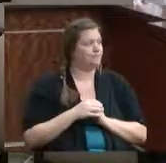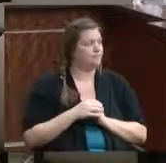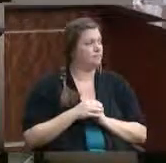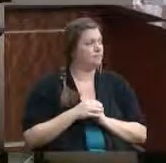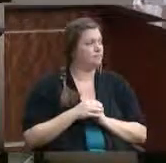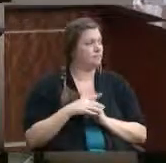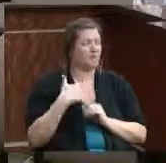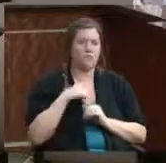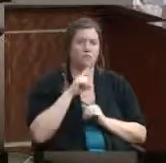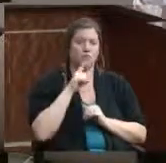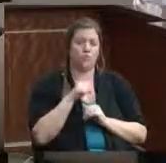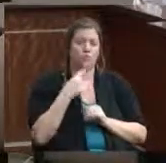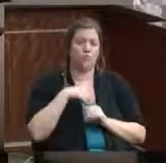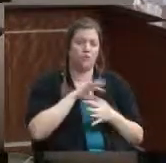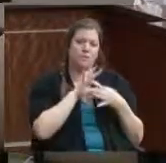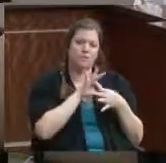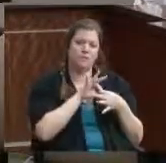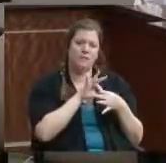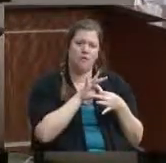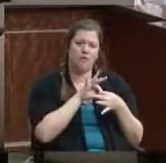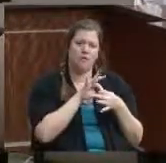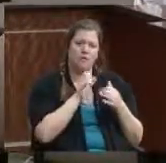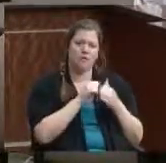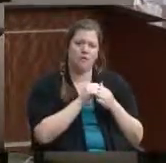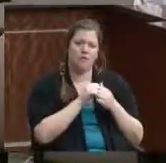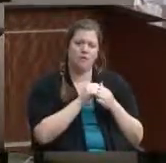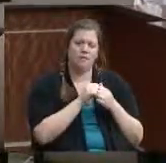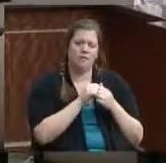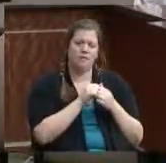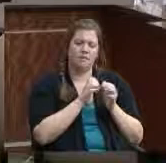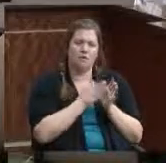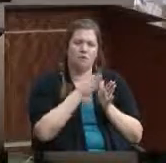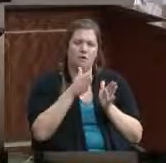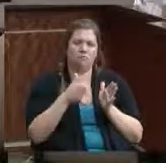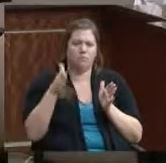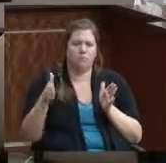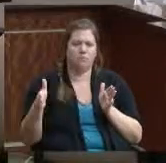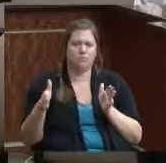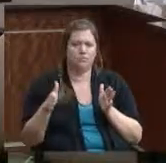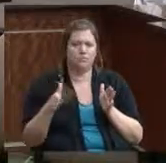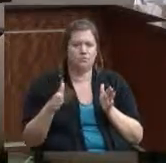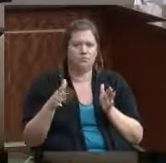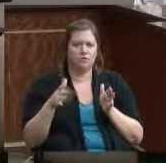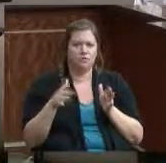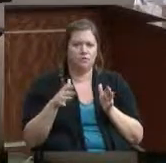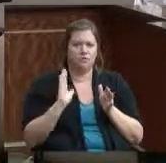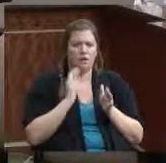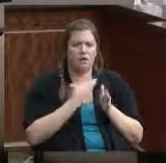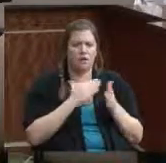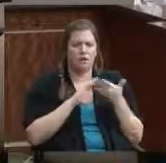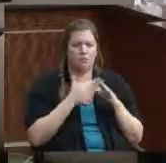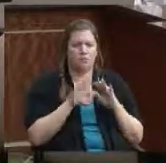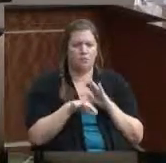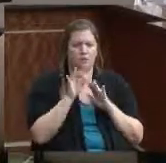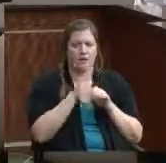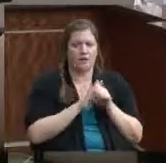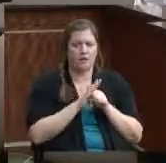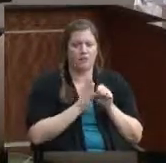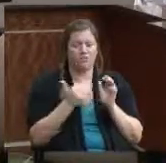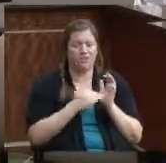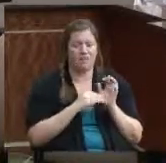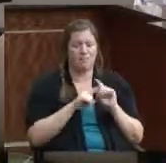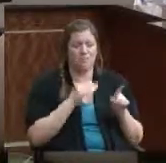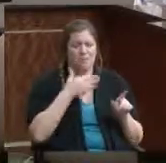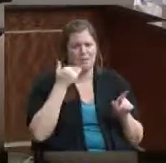And I'm sure that we can work together with long-term neighbors to our community to find a location again,